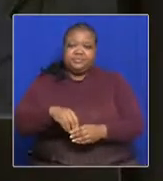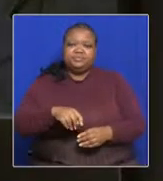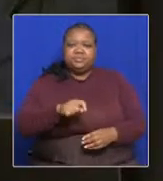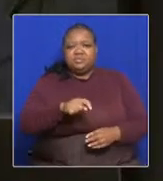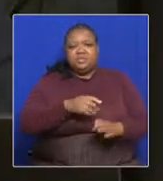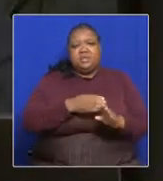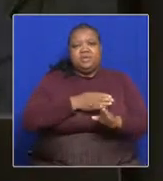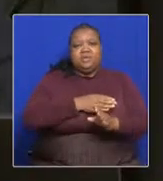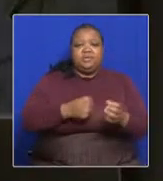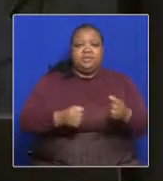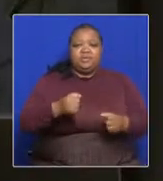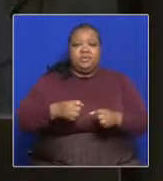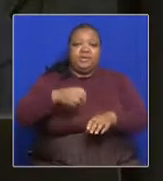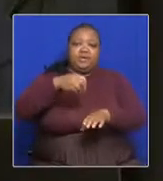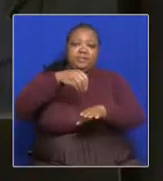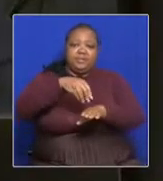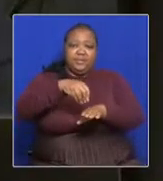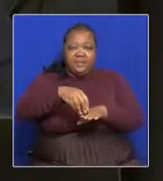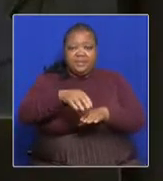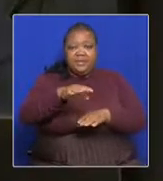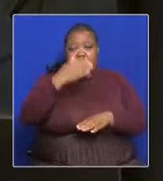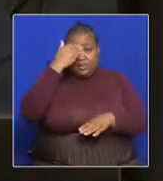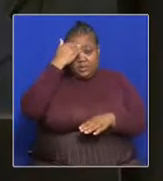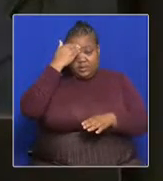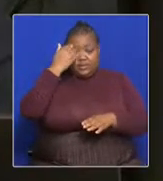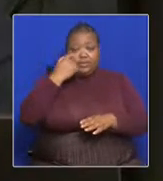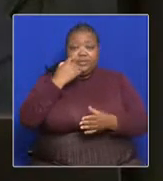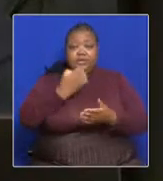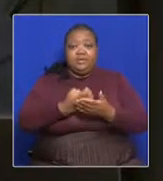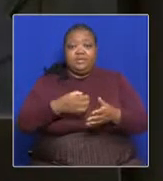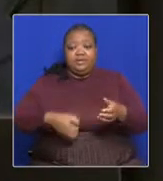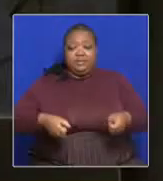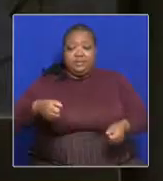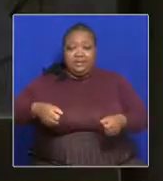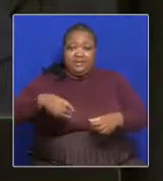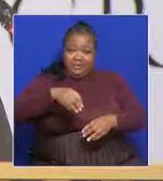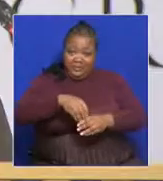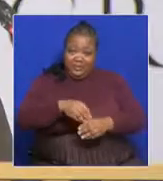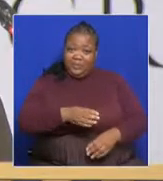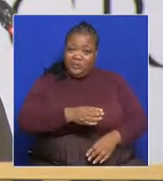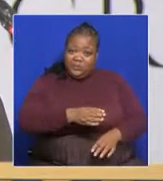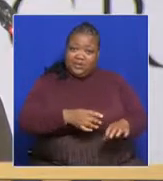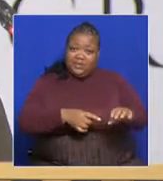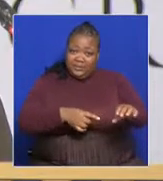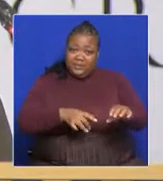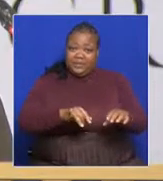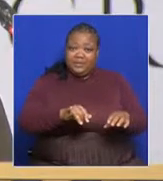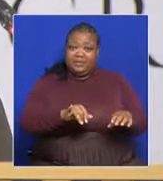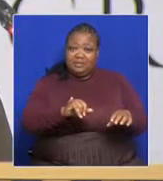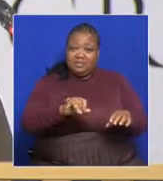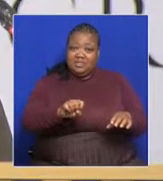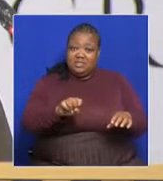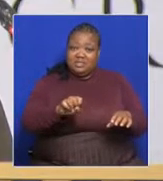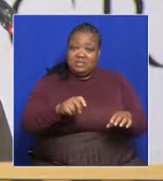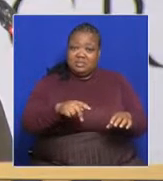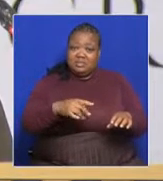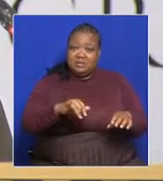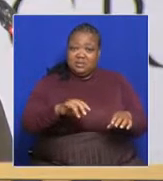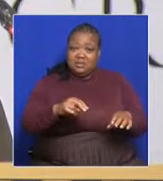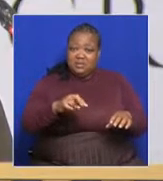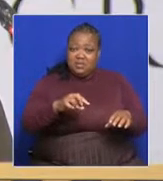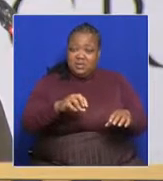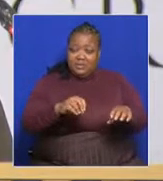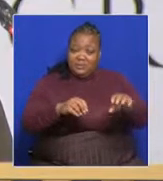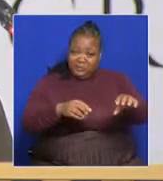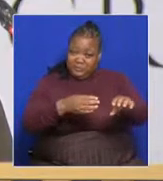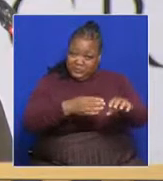have to get evidence bags and bag them there at Isipingo as a matter of rule or law